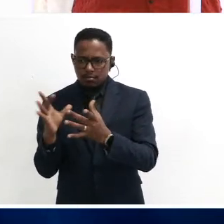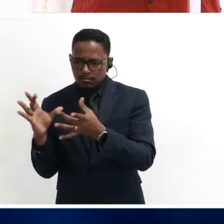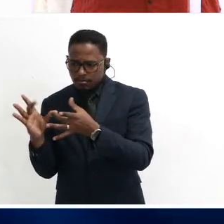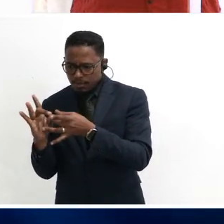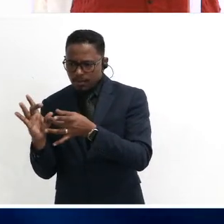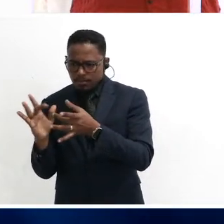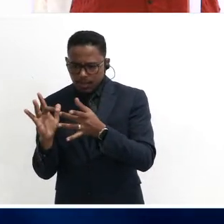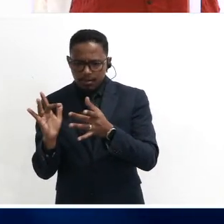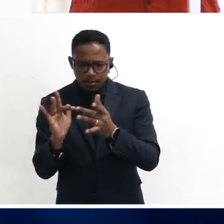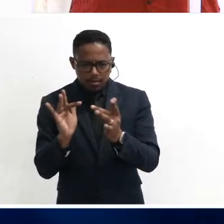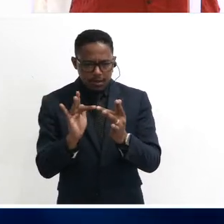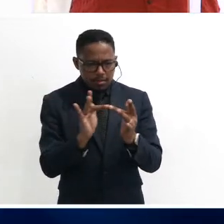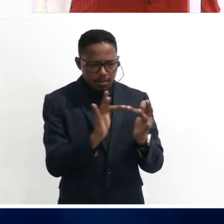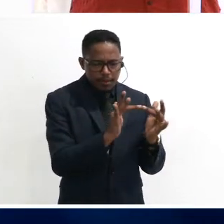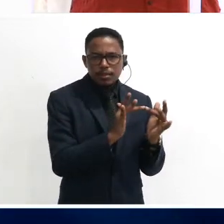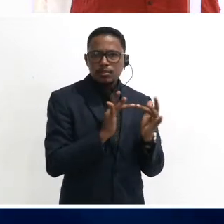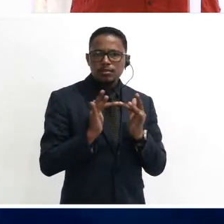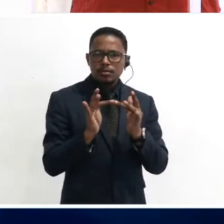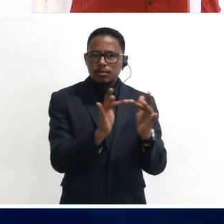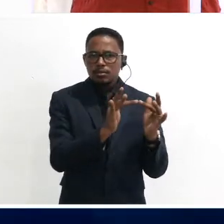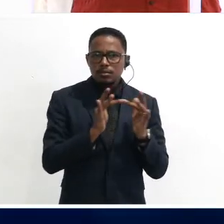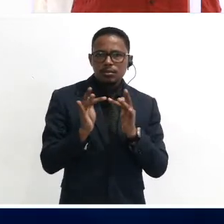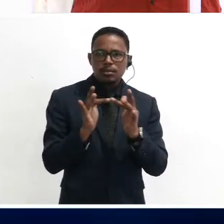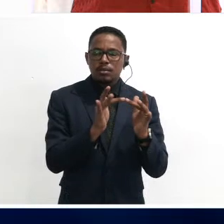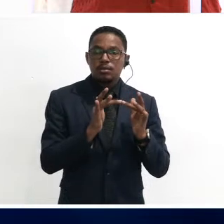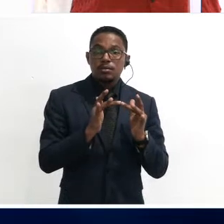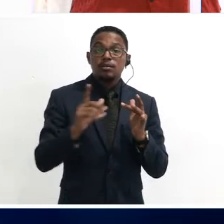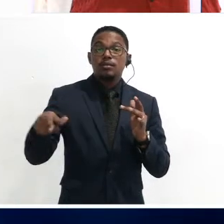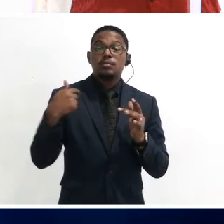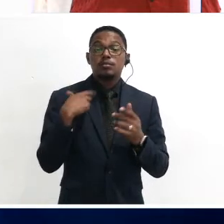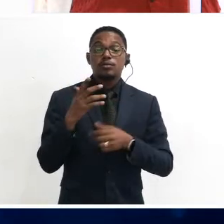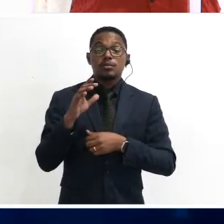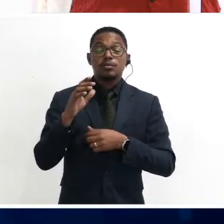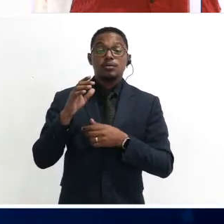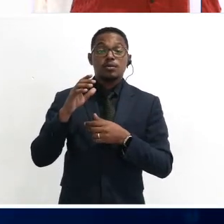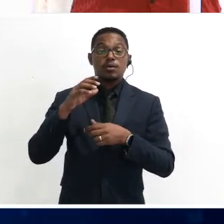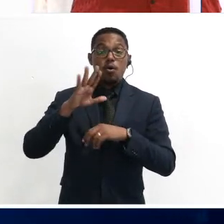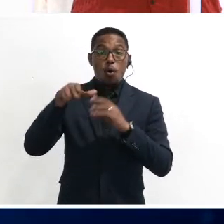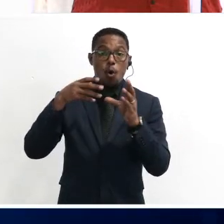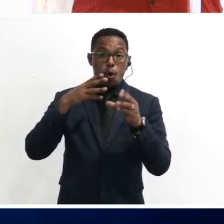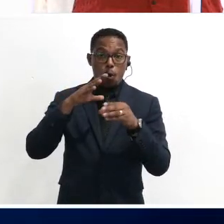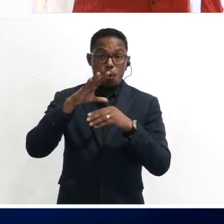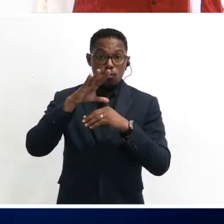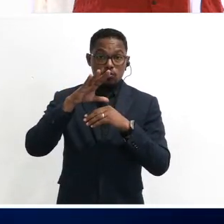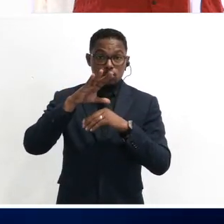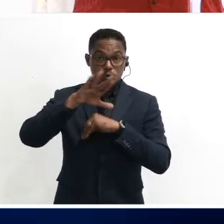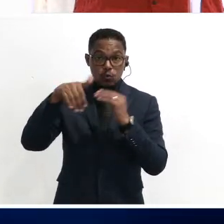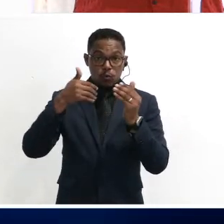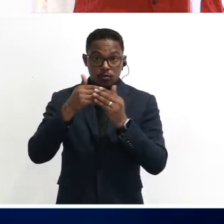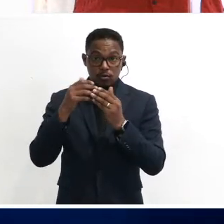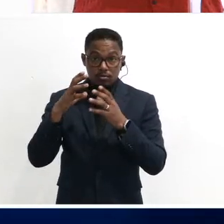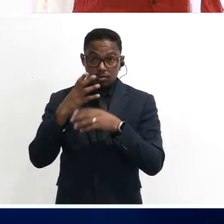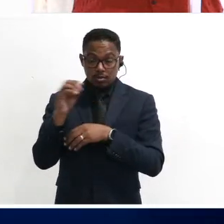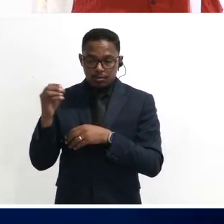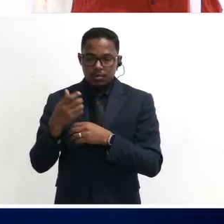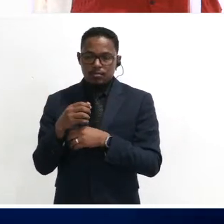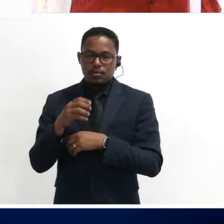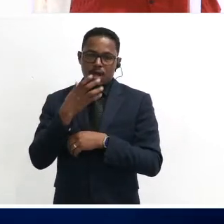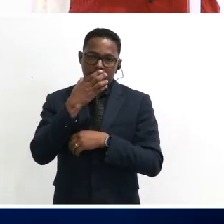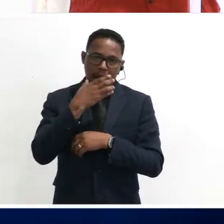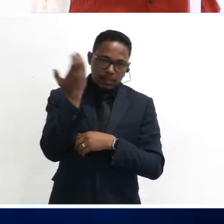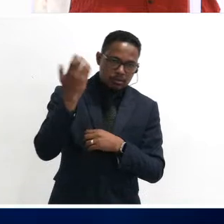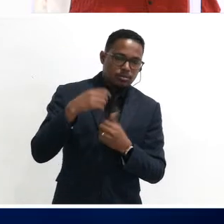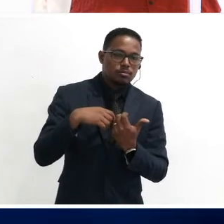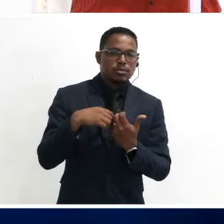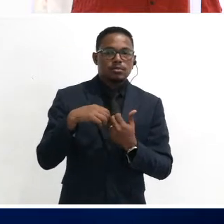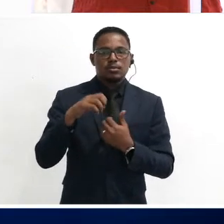that TSMC is, at least for Apple in particular, and maybe for NVIDIA, is a major packaging